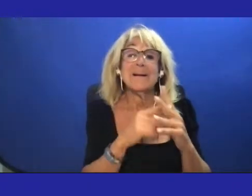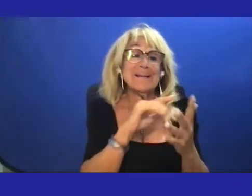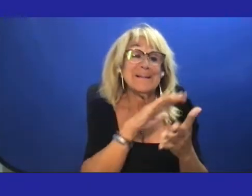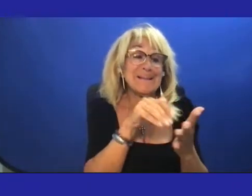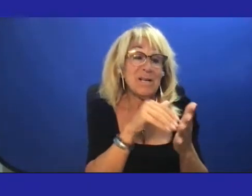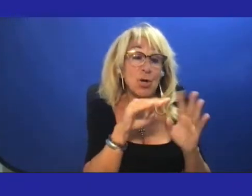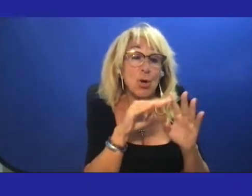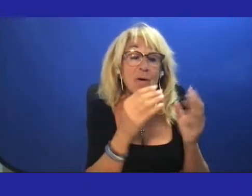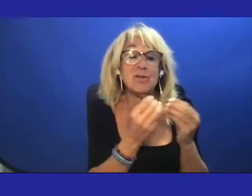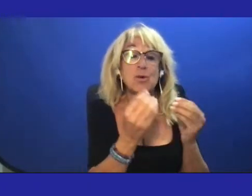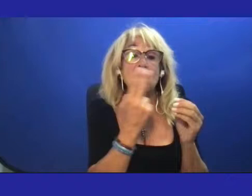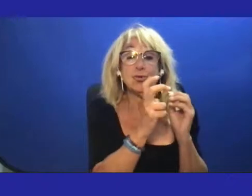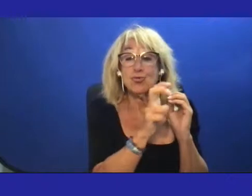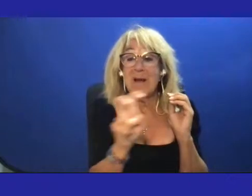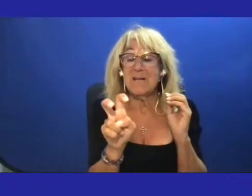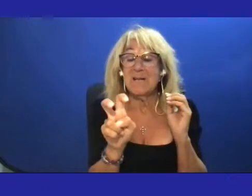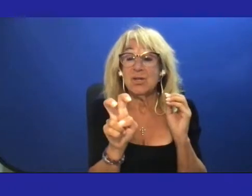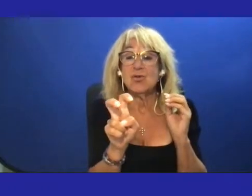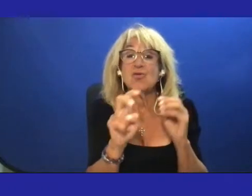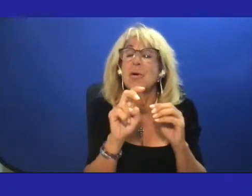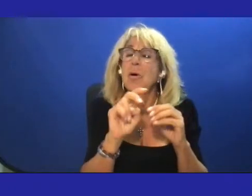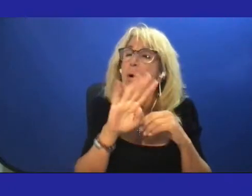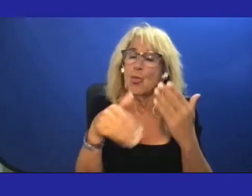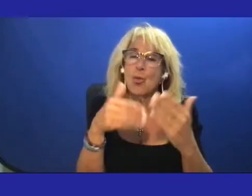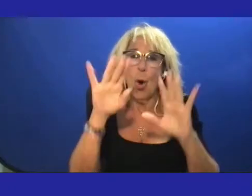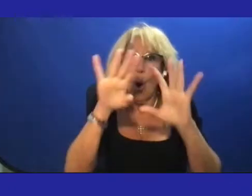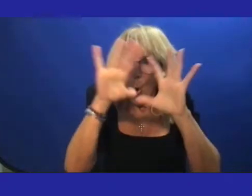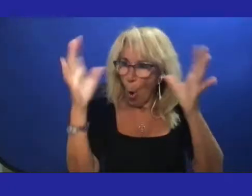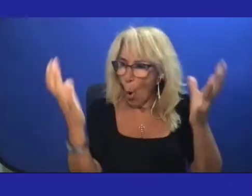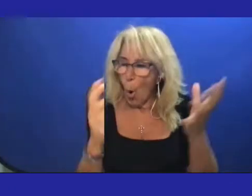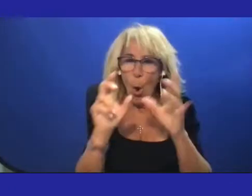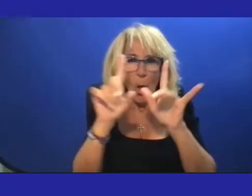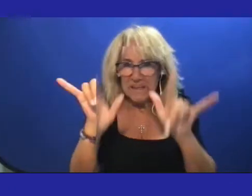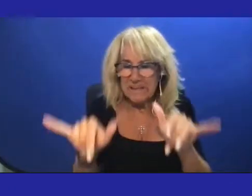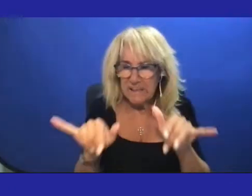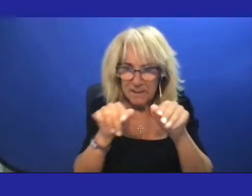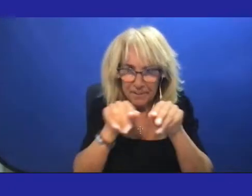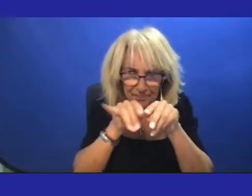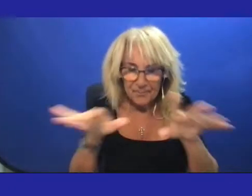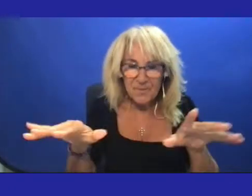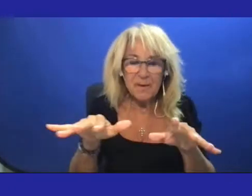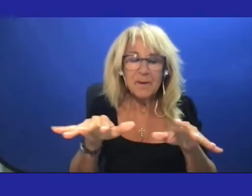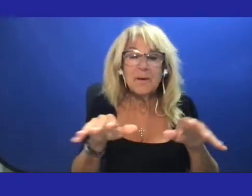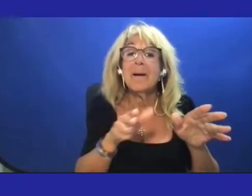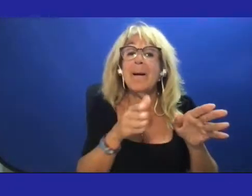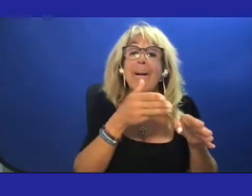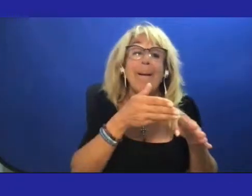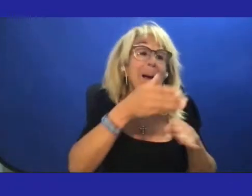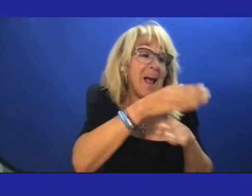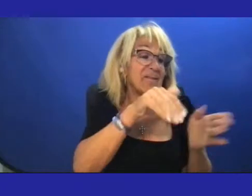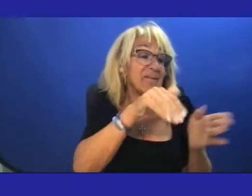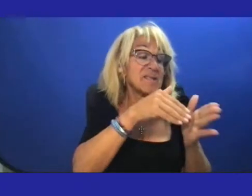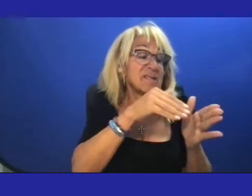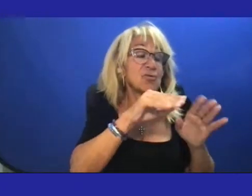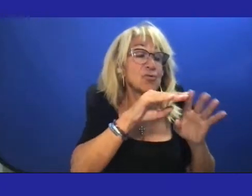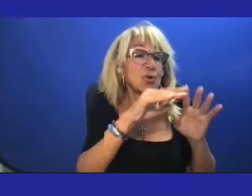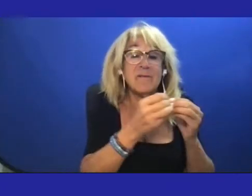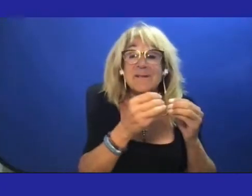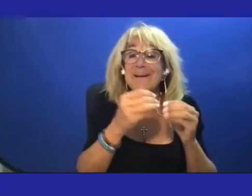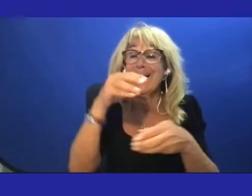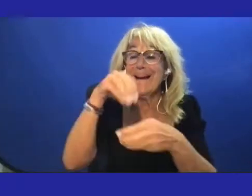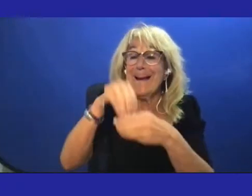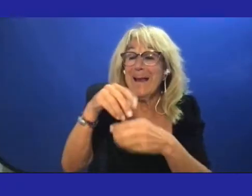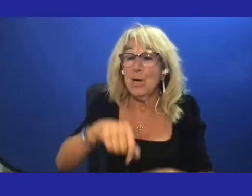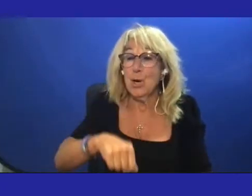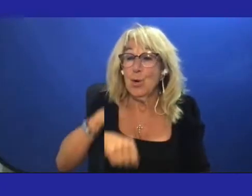transition out across our entire system. Our first focus after central office will be on enterprise administrative offices at the